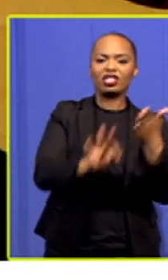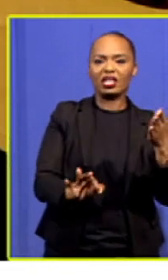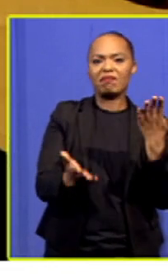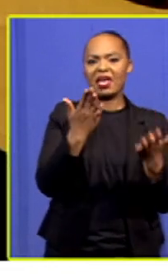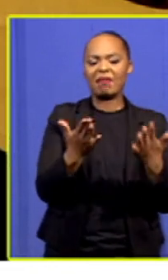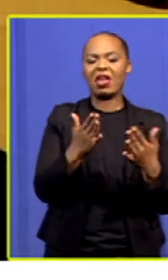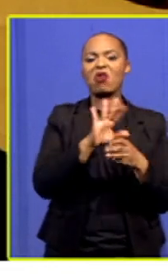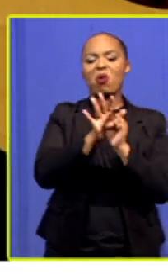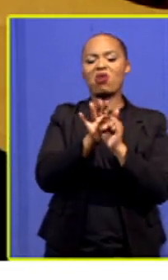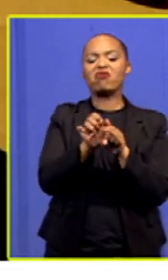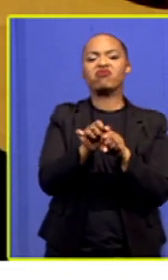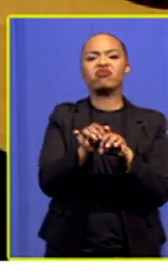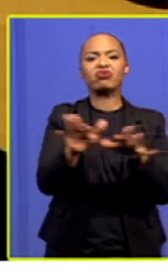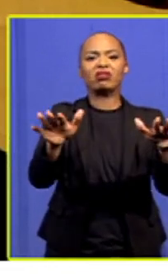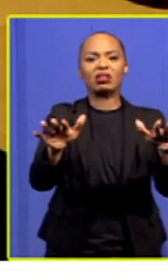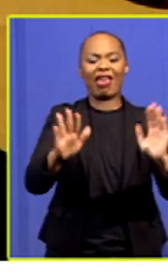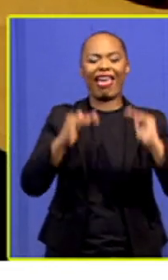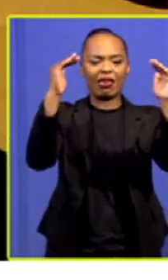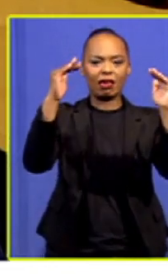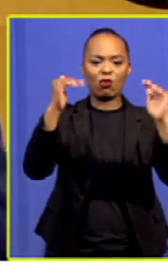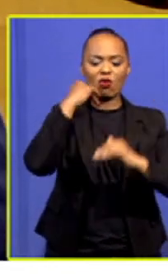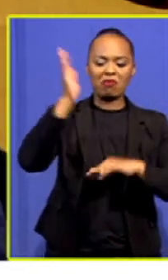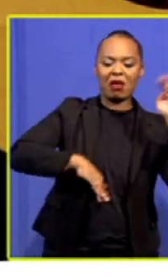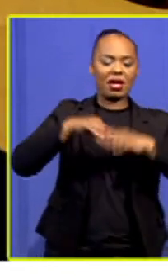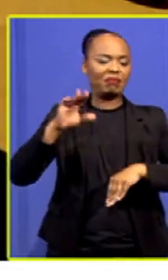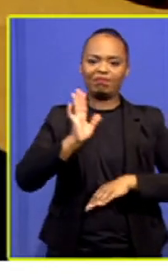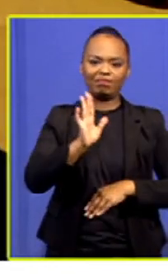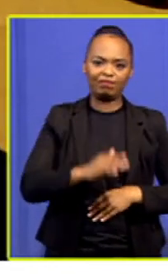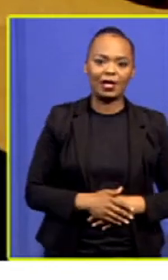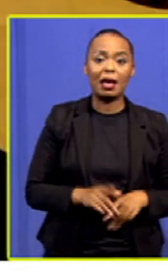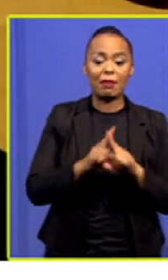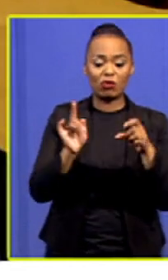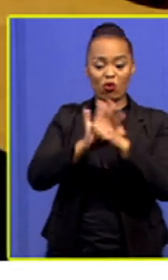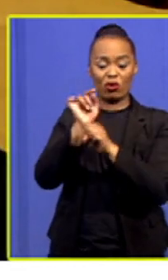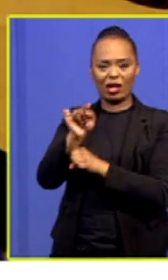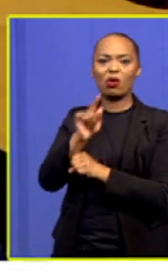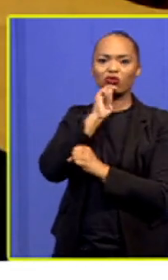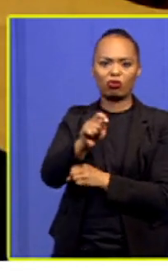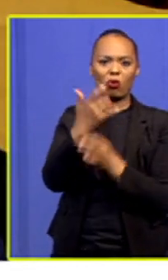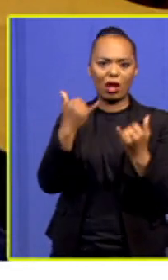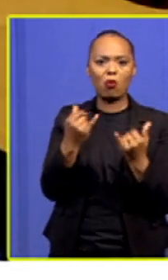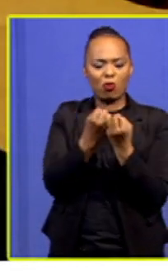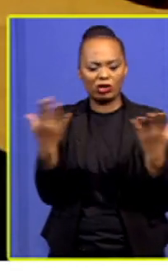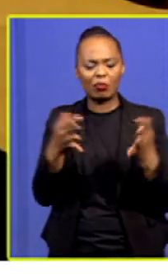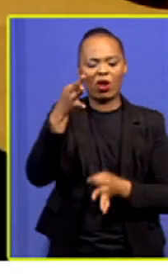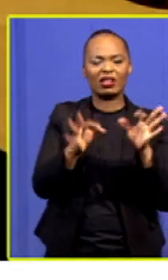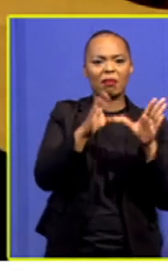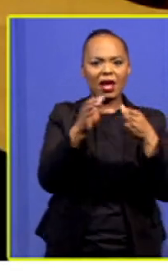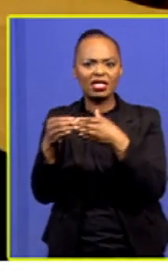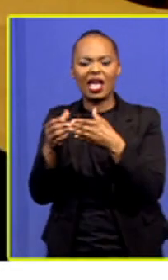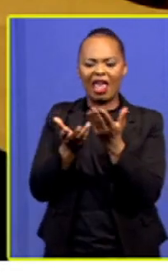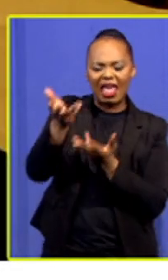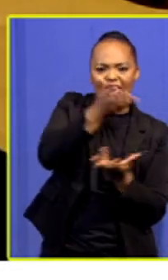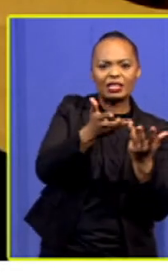say the infection rate increases. But we know that COVID-19 played a huge role in terms of limiting political parties' engagement